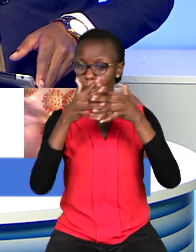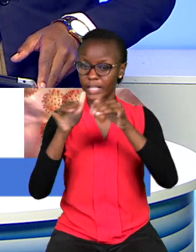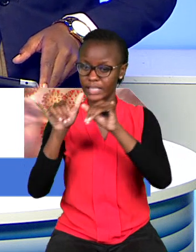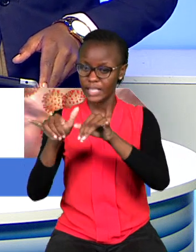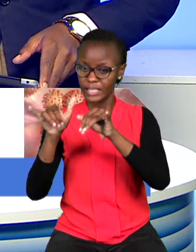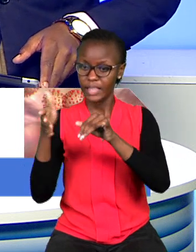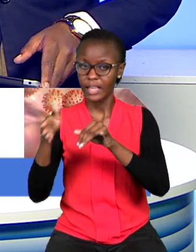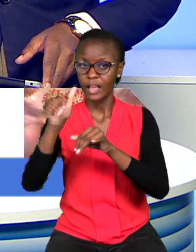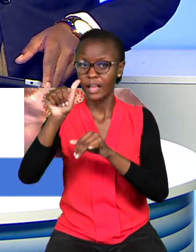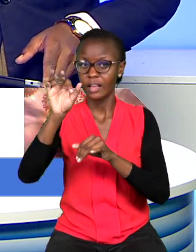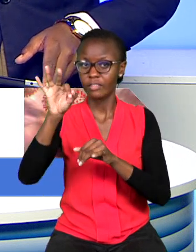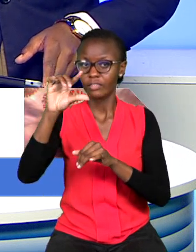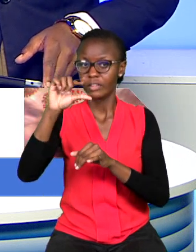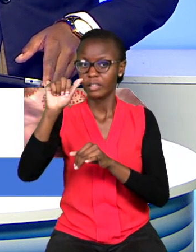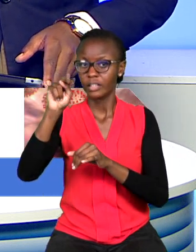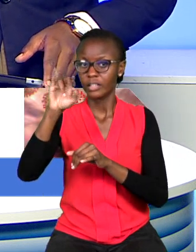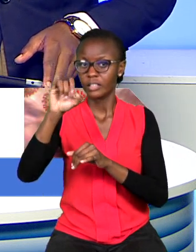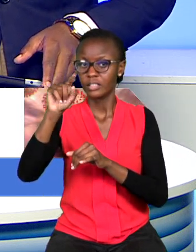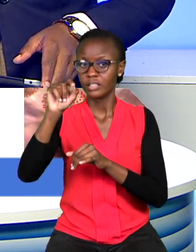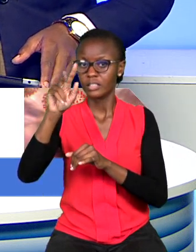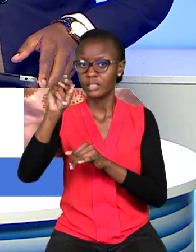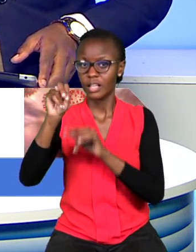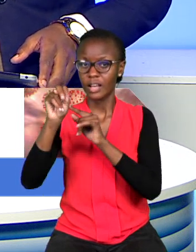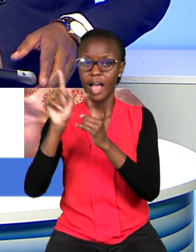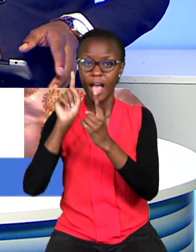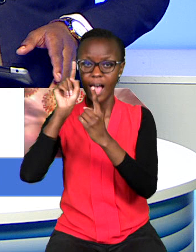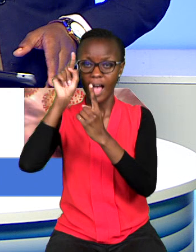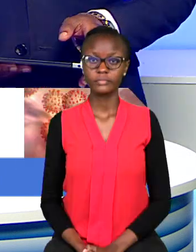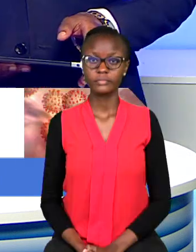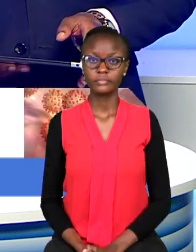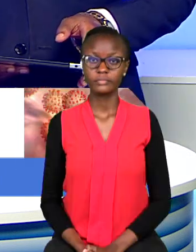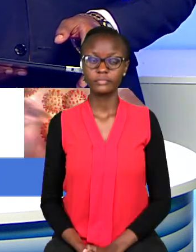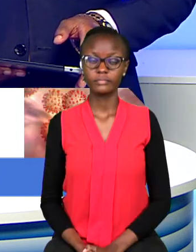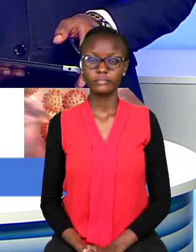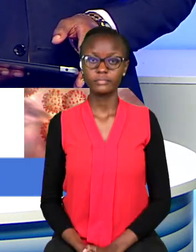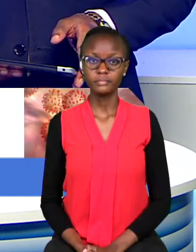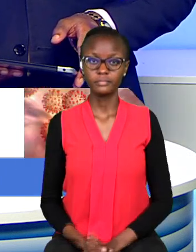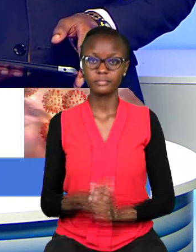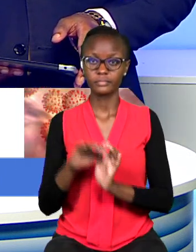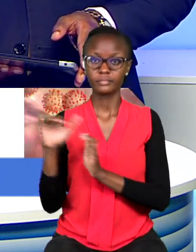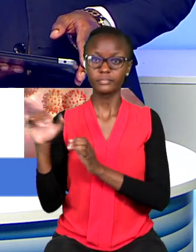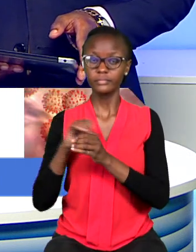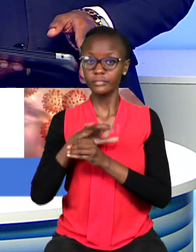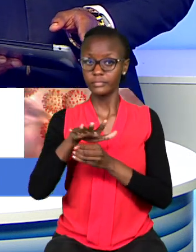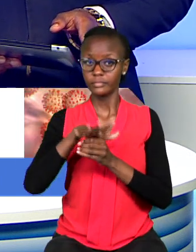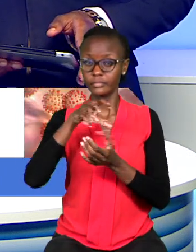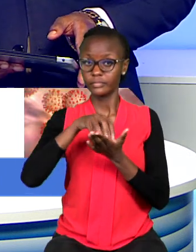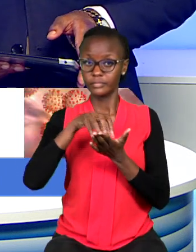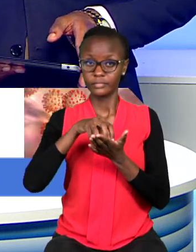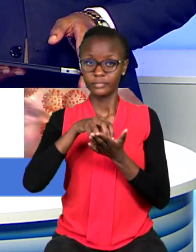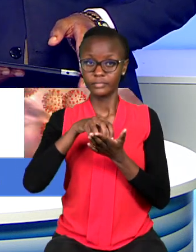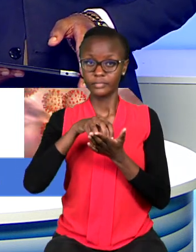is evacuated, even if that means going beyond his August 31st deadline. The COVID-19 pandemic has hit hard